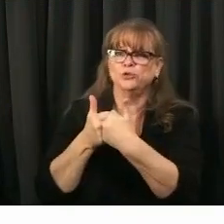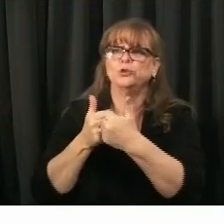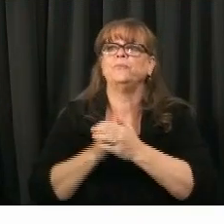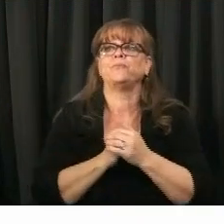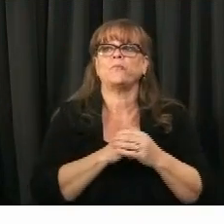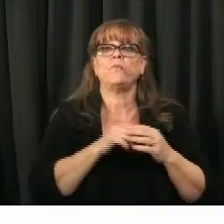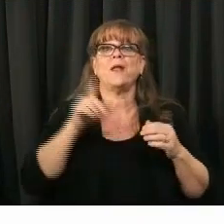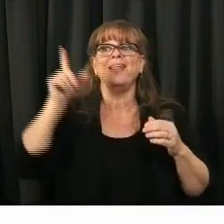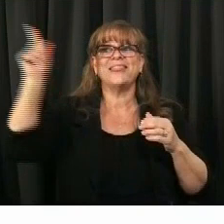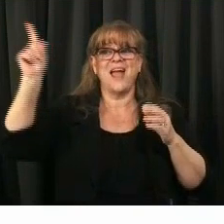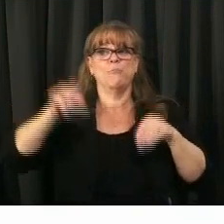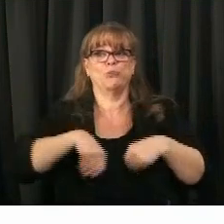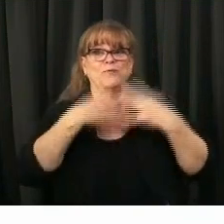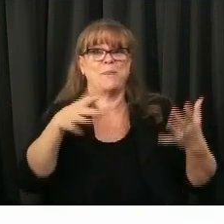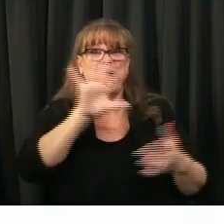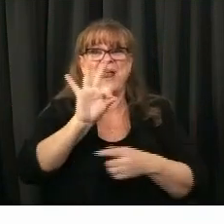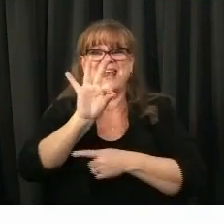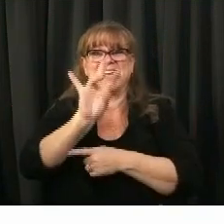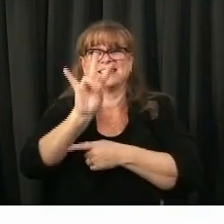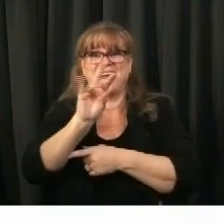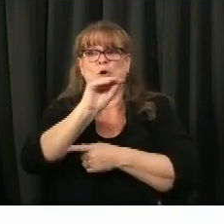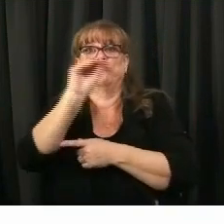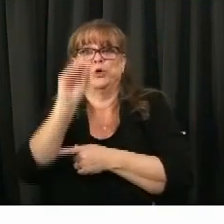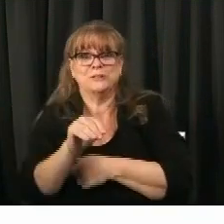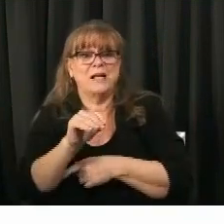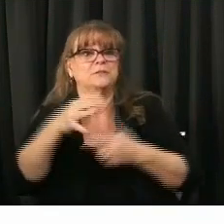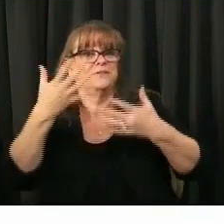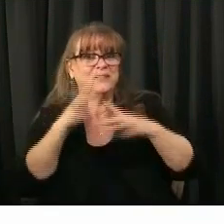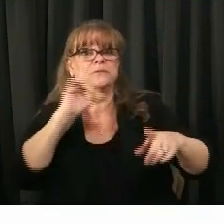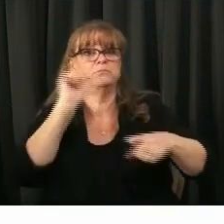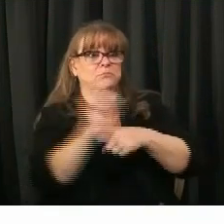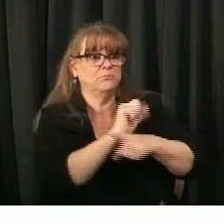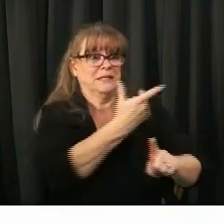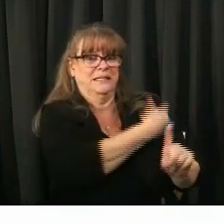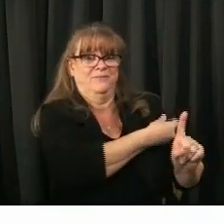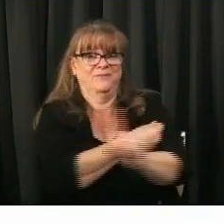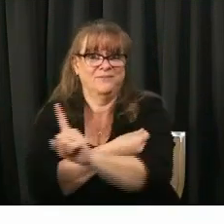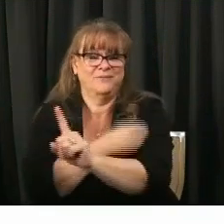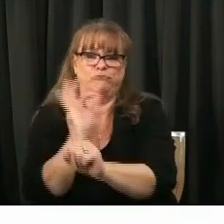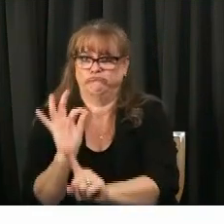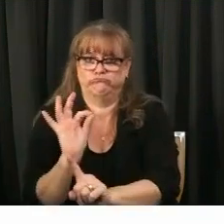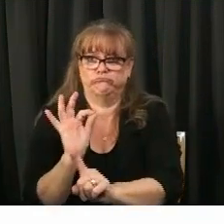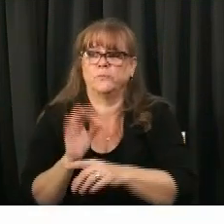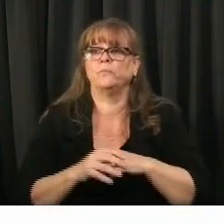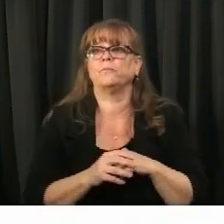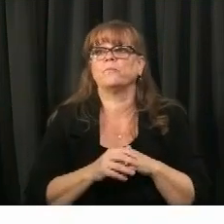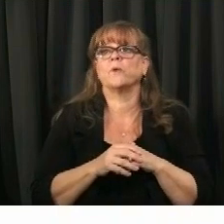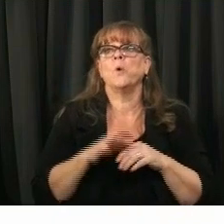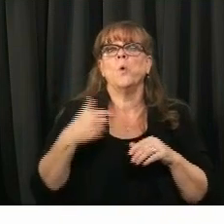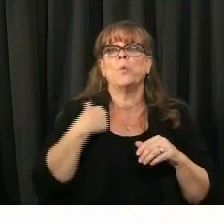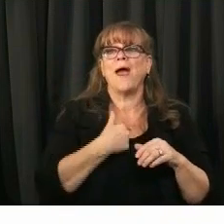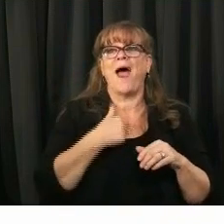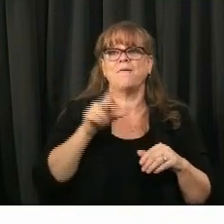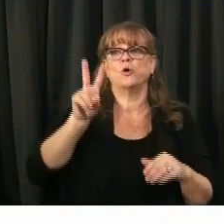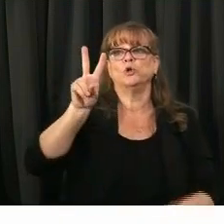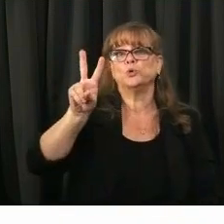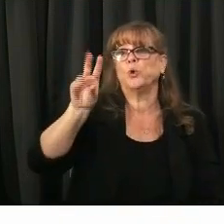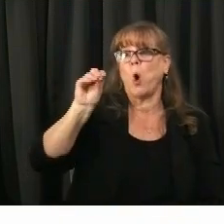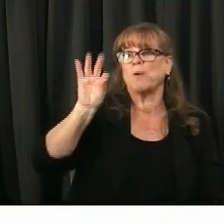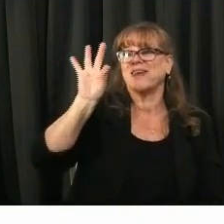97% of doses to skilled nursing homes. That means 203 of the 209 skilled nursing home facilities in our state have already gotten the